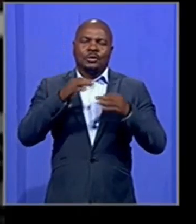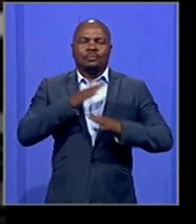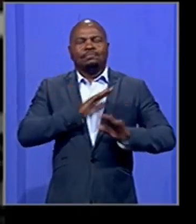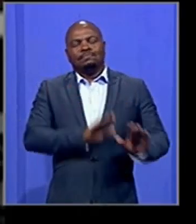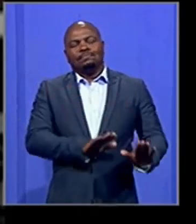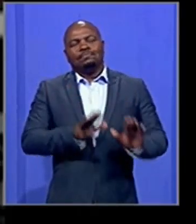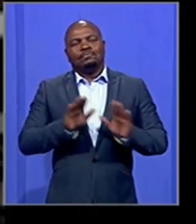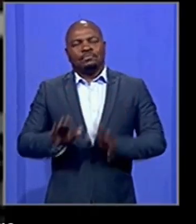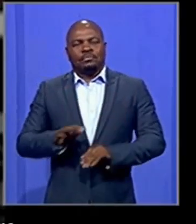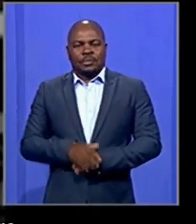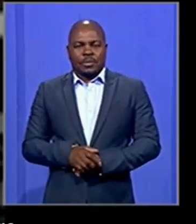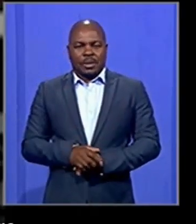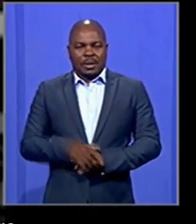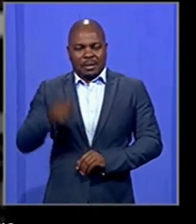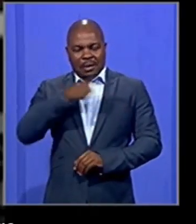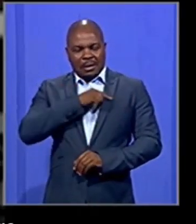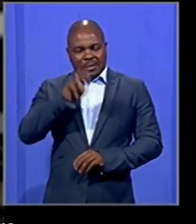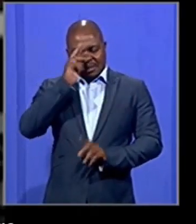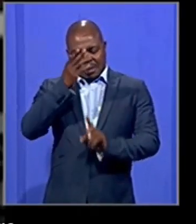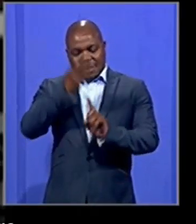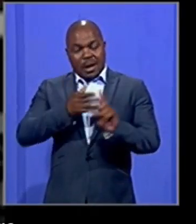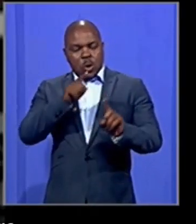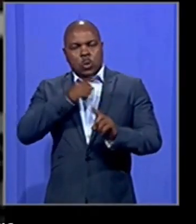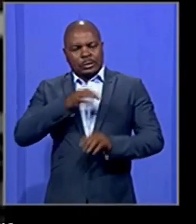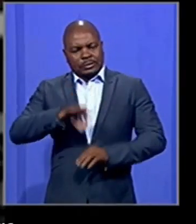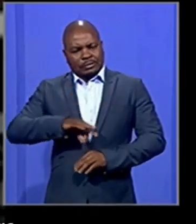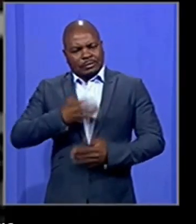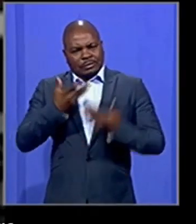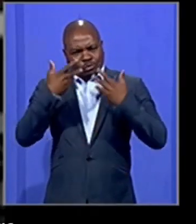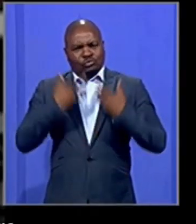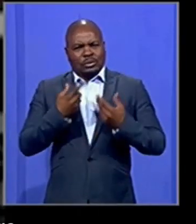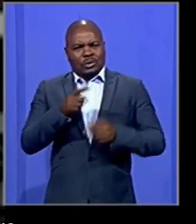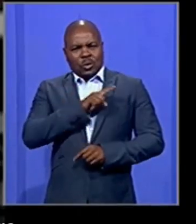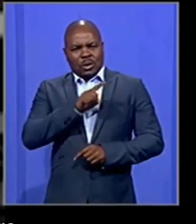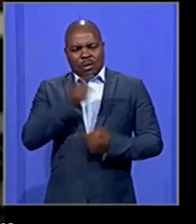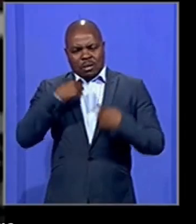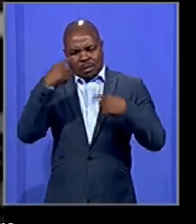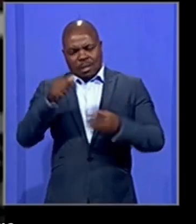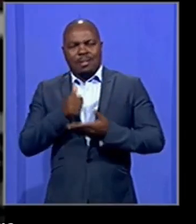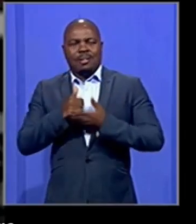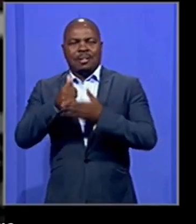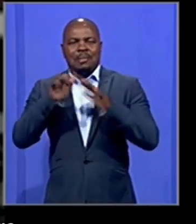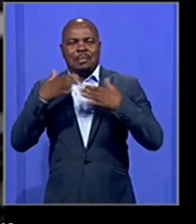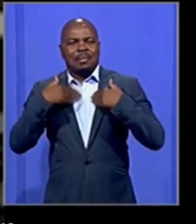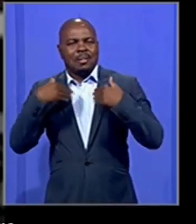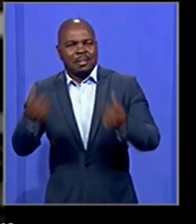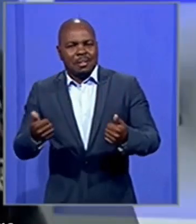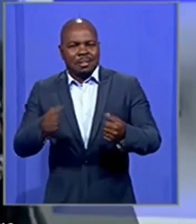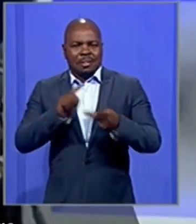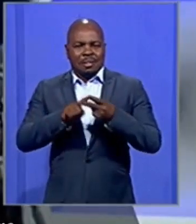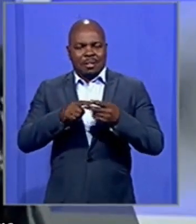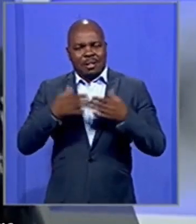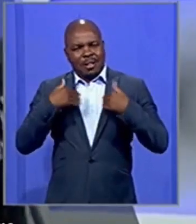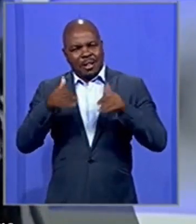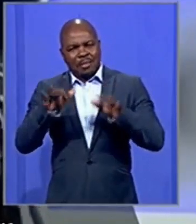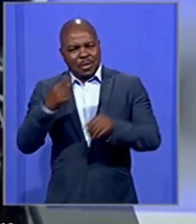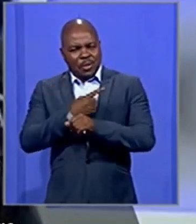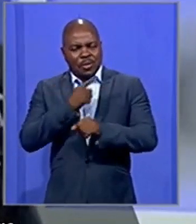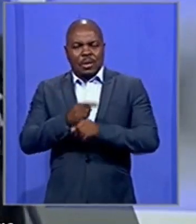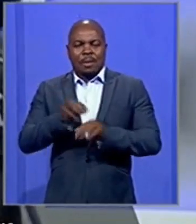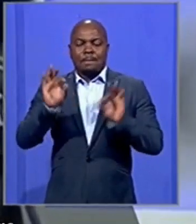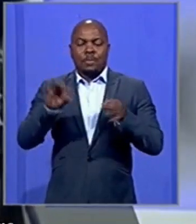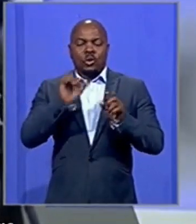someone who chose to be herself. She would always say, I'm here to heal the people, I'm here to heal people, I'm here to heal people. Her music